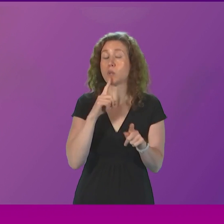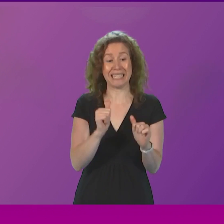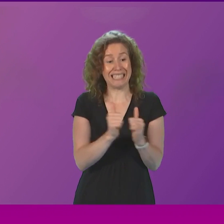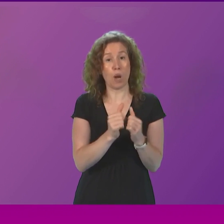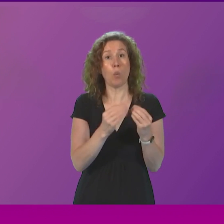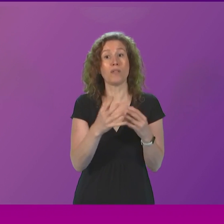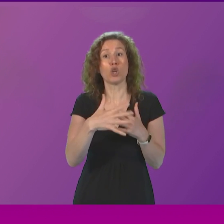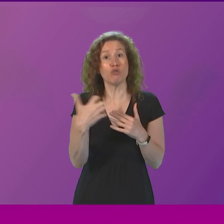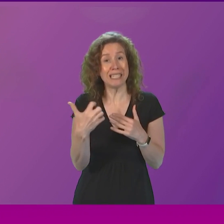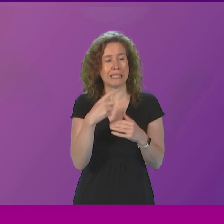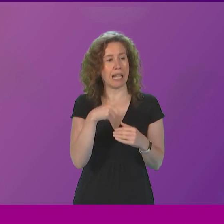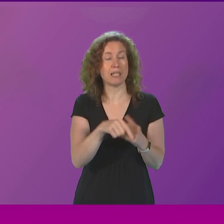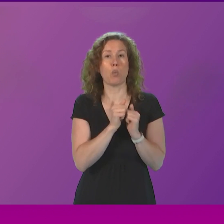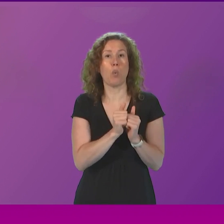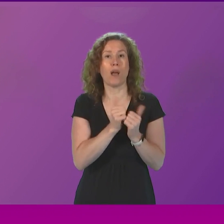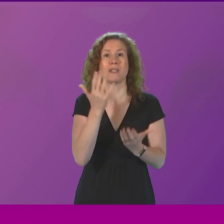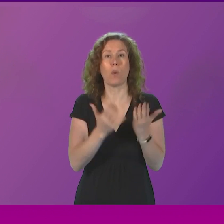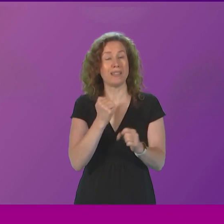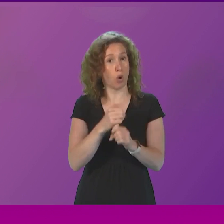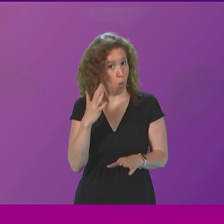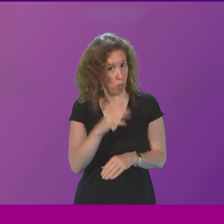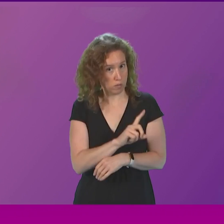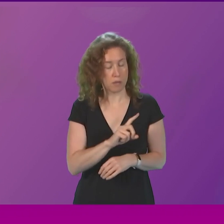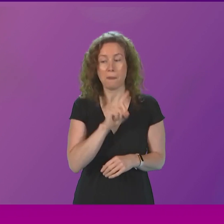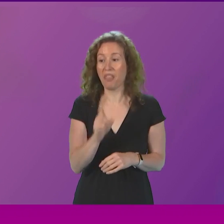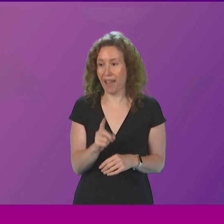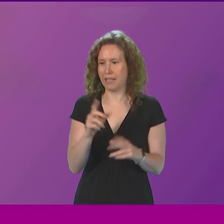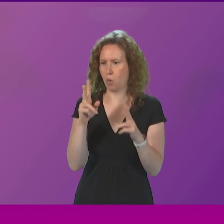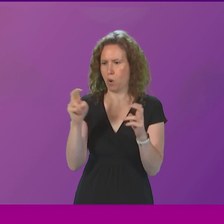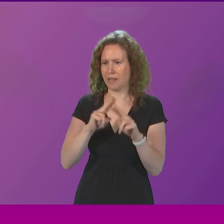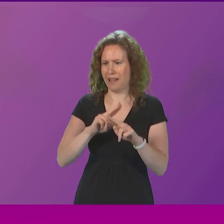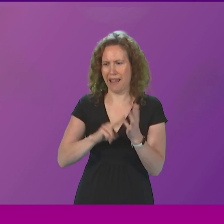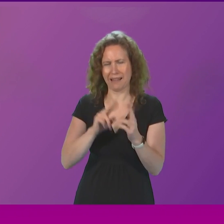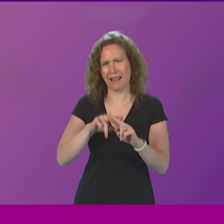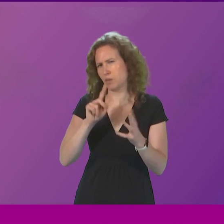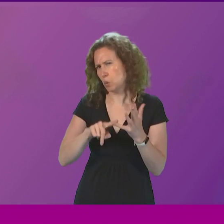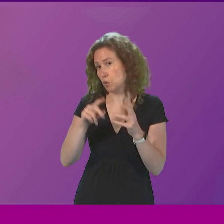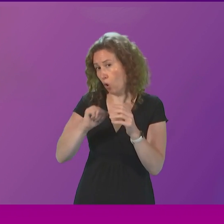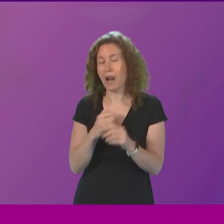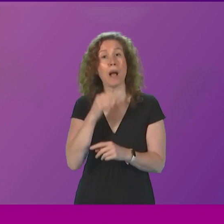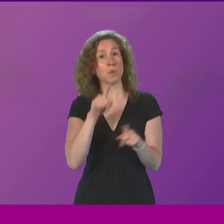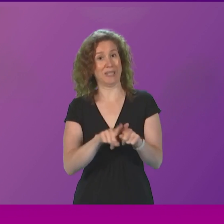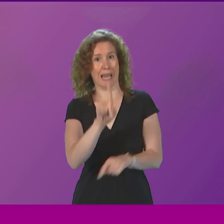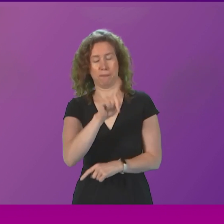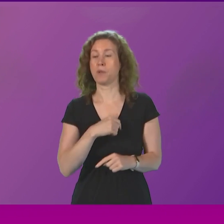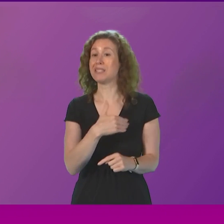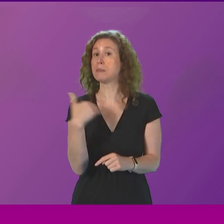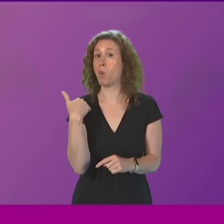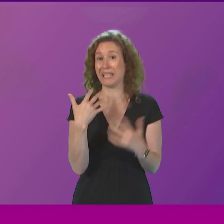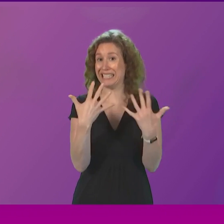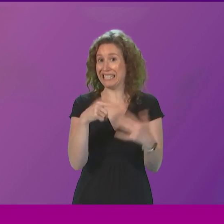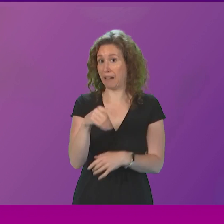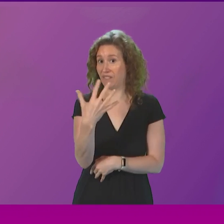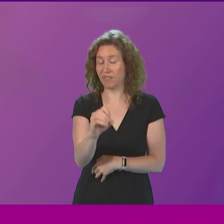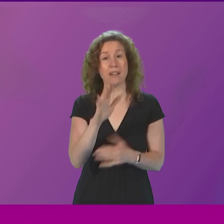worth its weight in gold. But then he quoted NFU Scotland. So let me do the same. At 10:50 this morning, from the